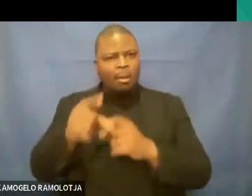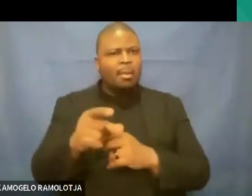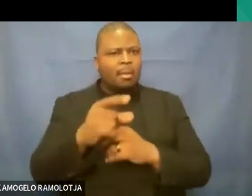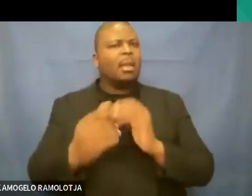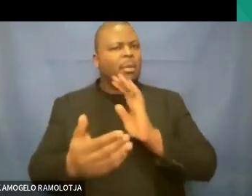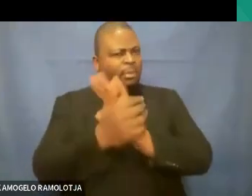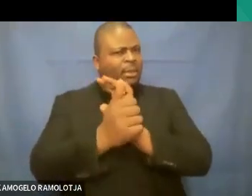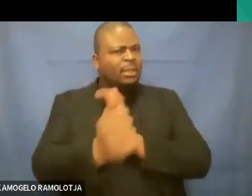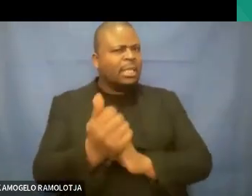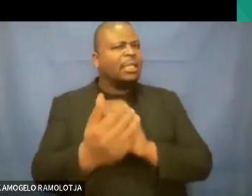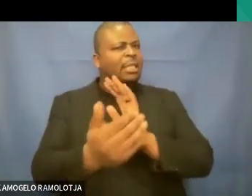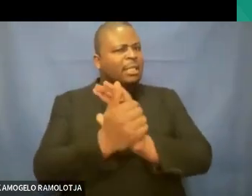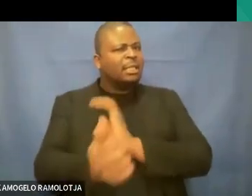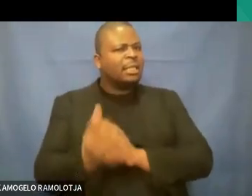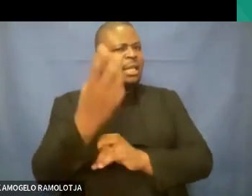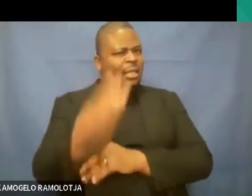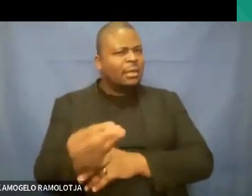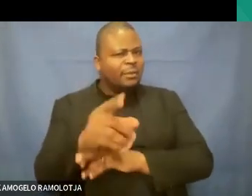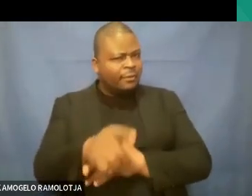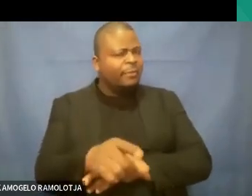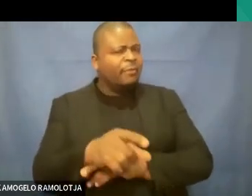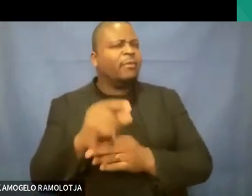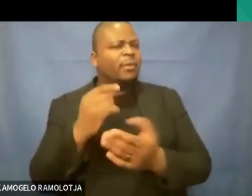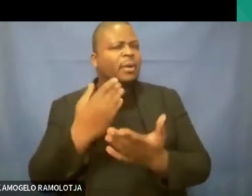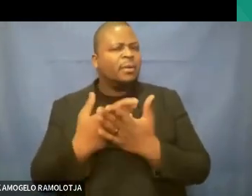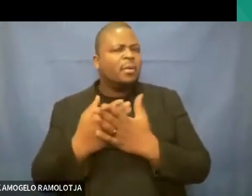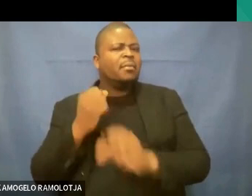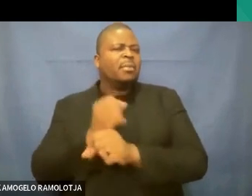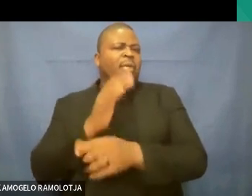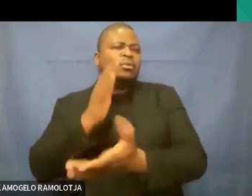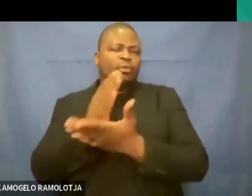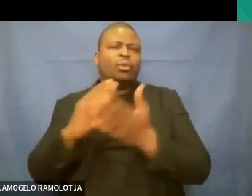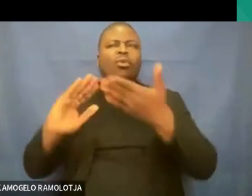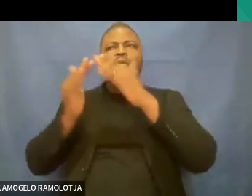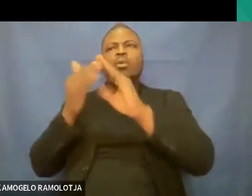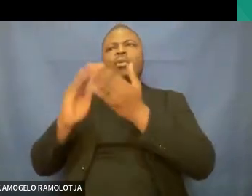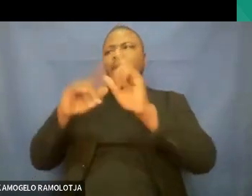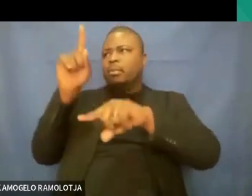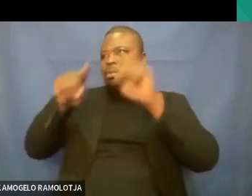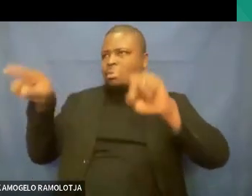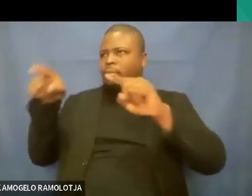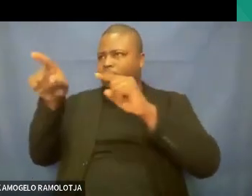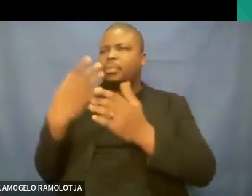to deal with those issues of diverse communities. And also